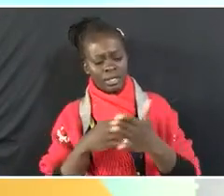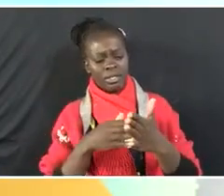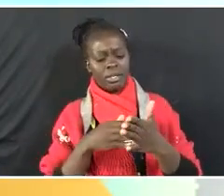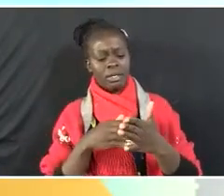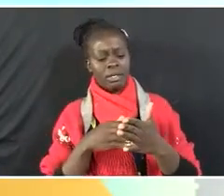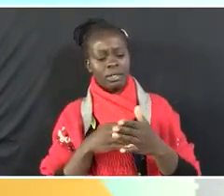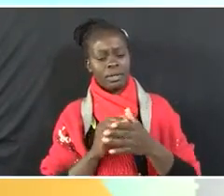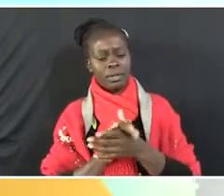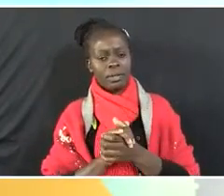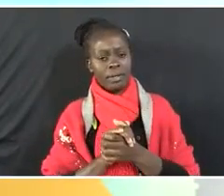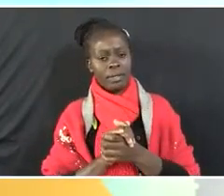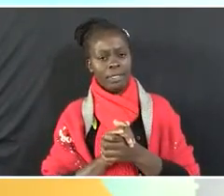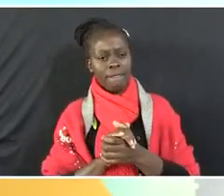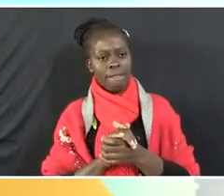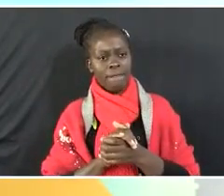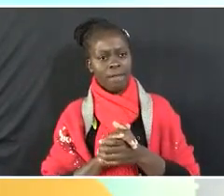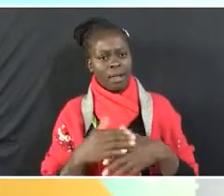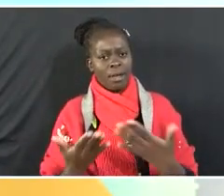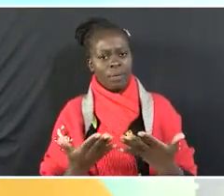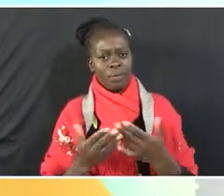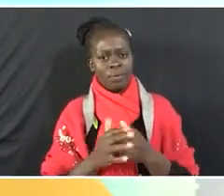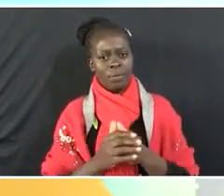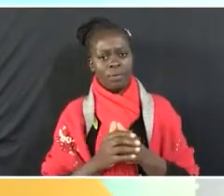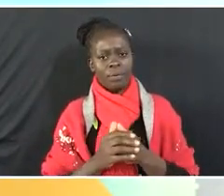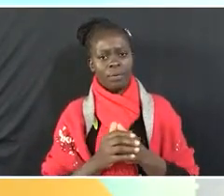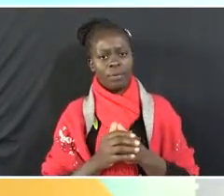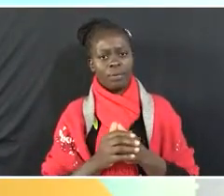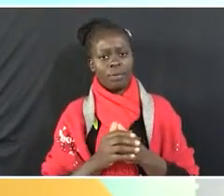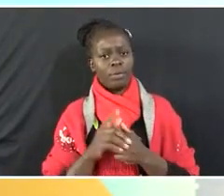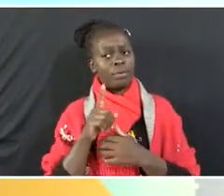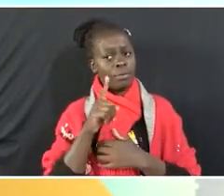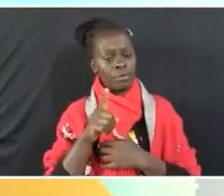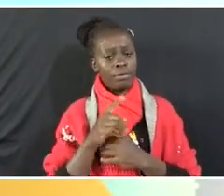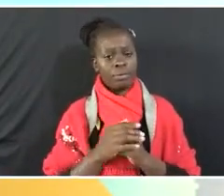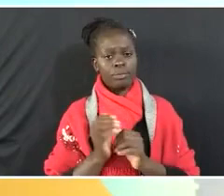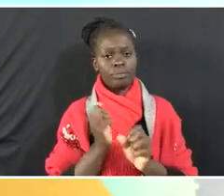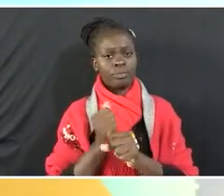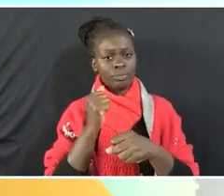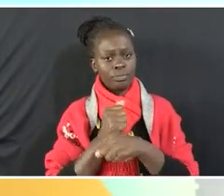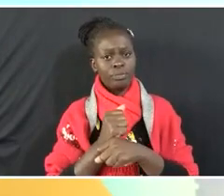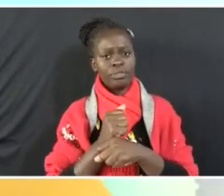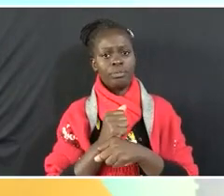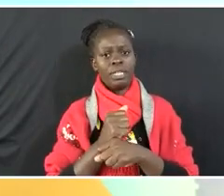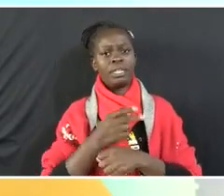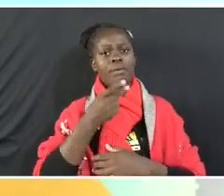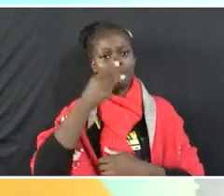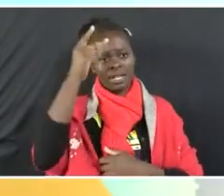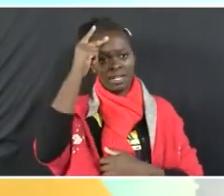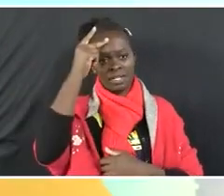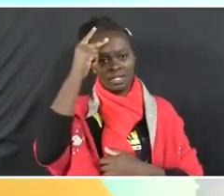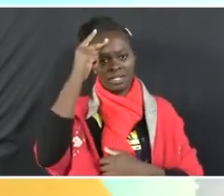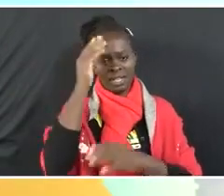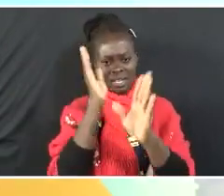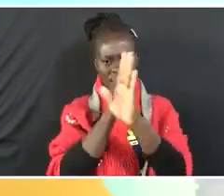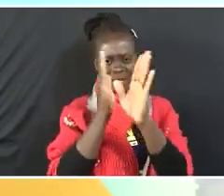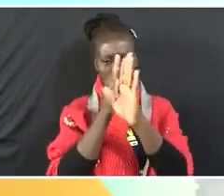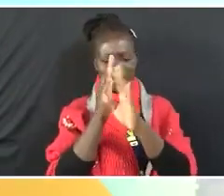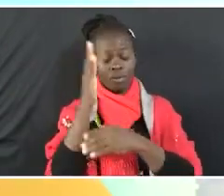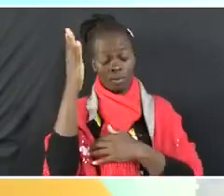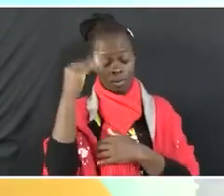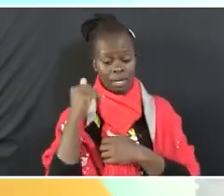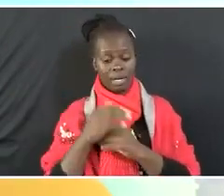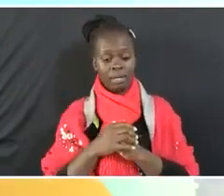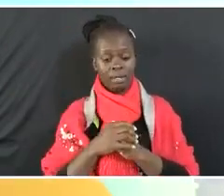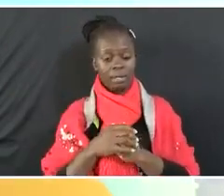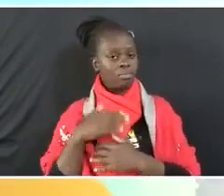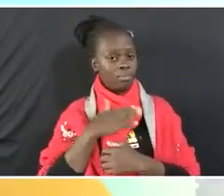Hey, now let's talk. Handle your parents with care. You cannot make your parents to be running away. Please, you